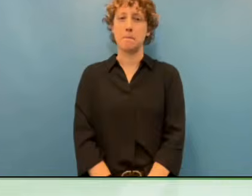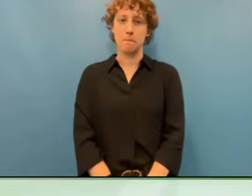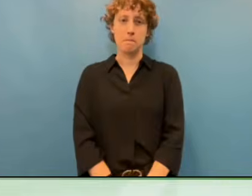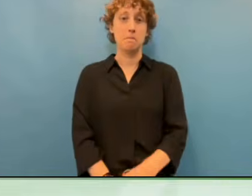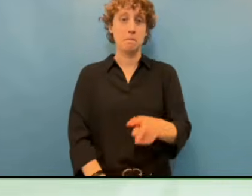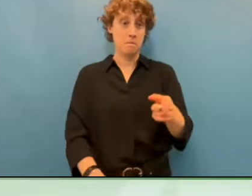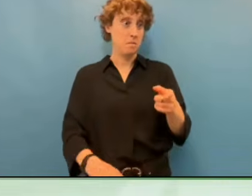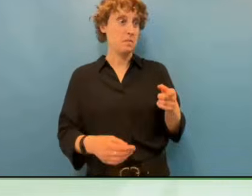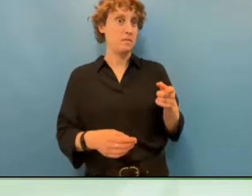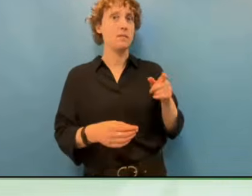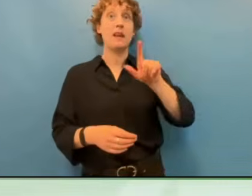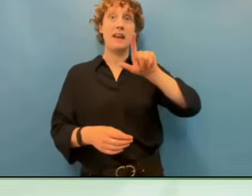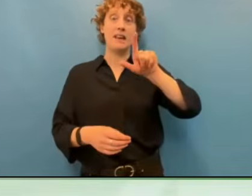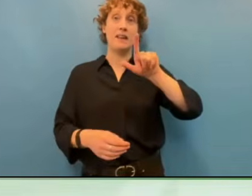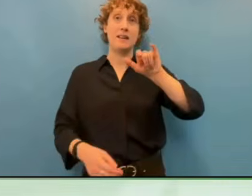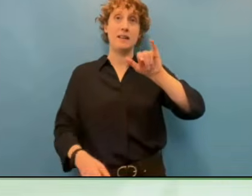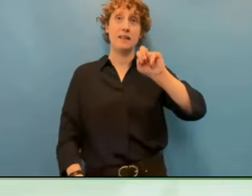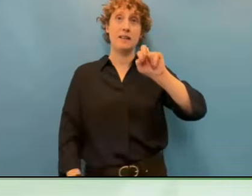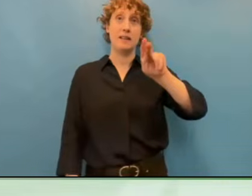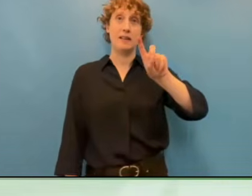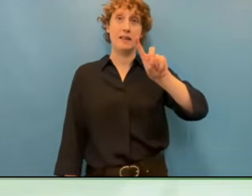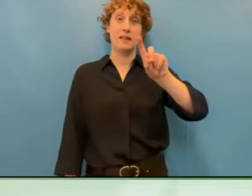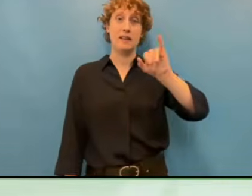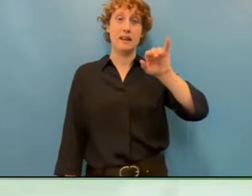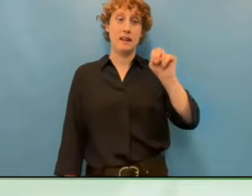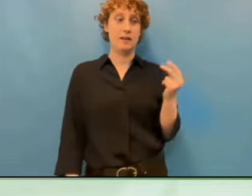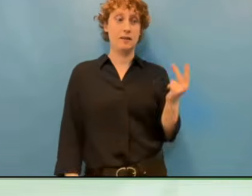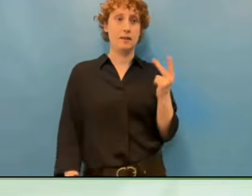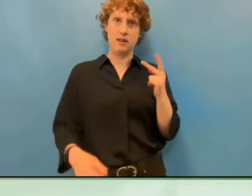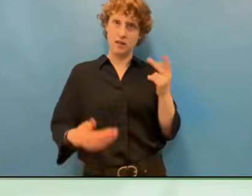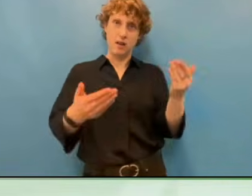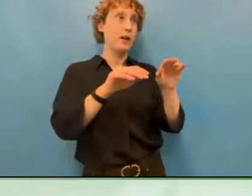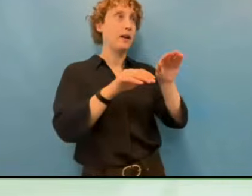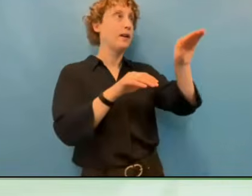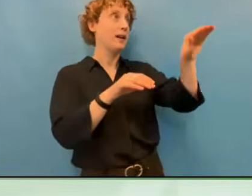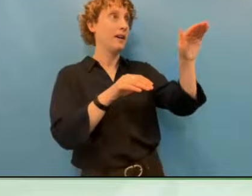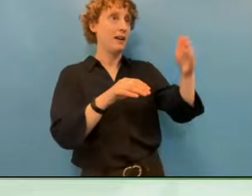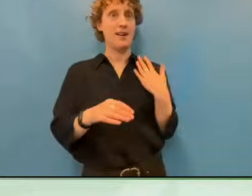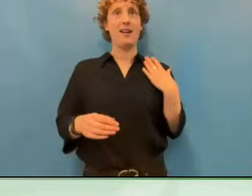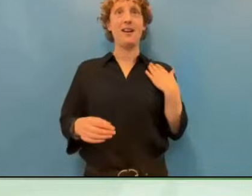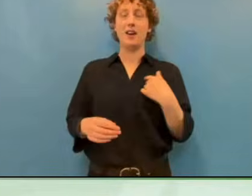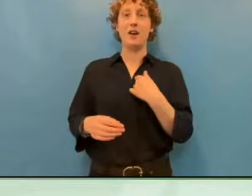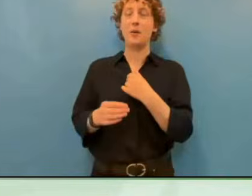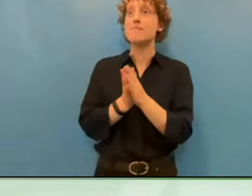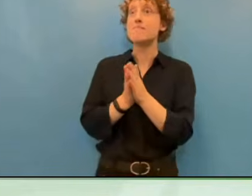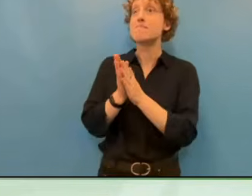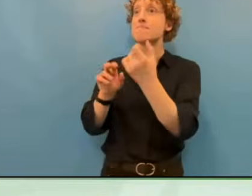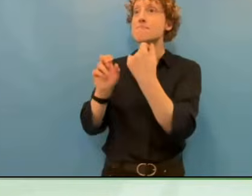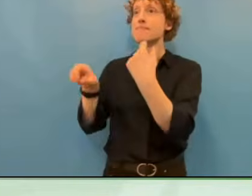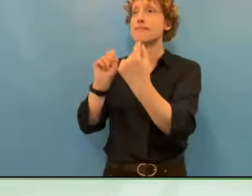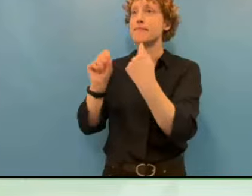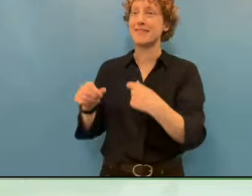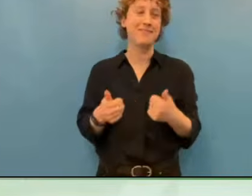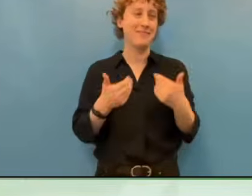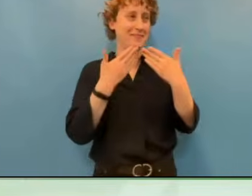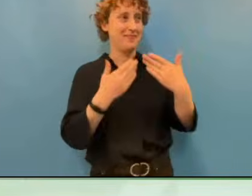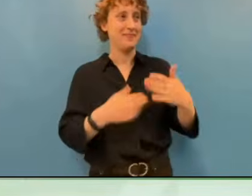sure we'd both be very happy to hear from you. Thank you very much. thank you for the conversation.